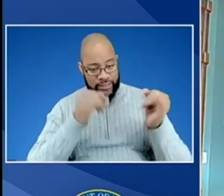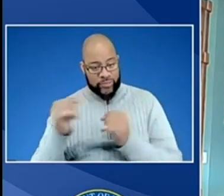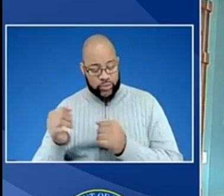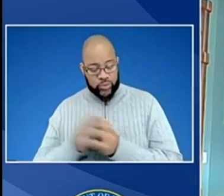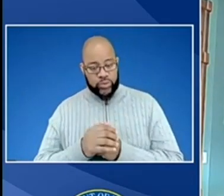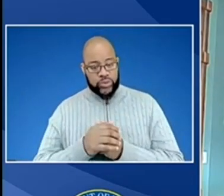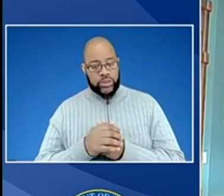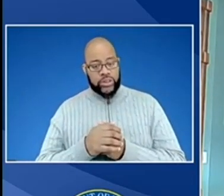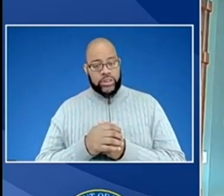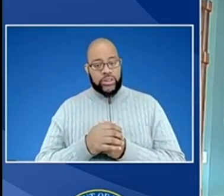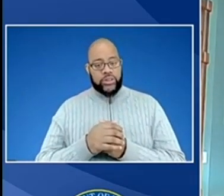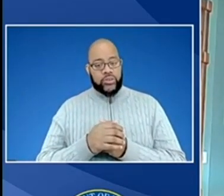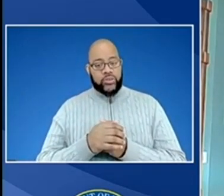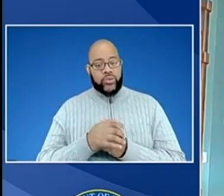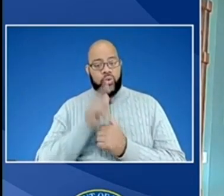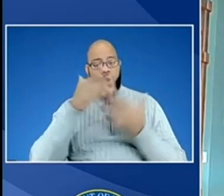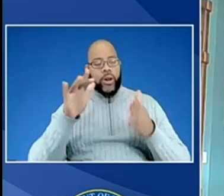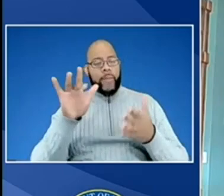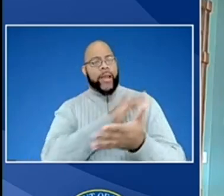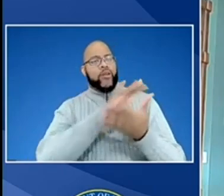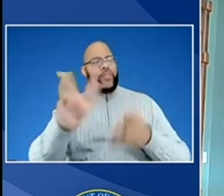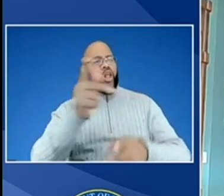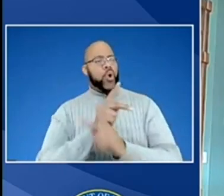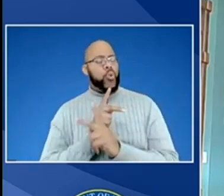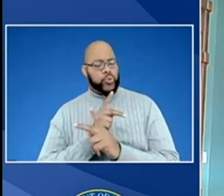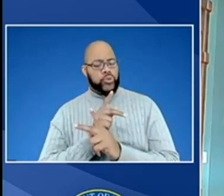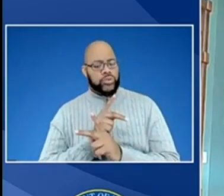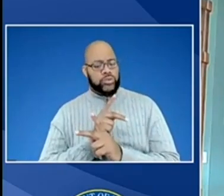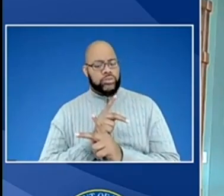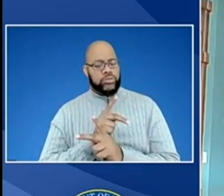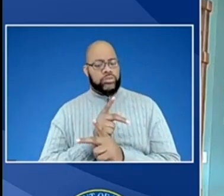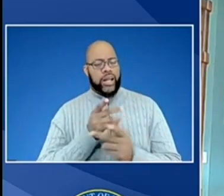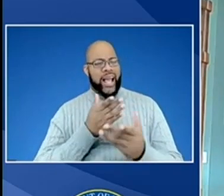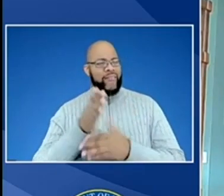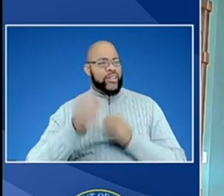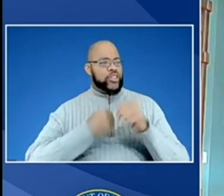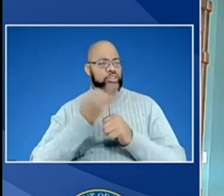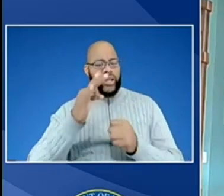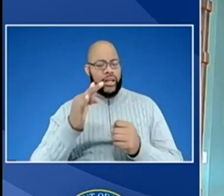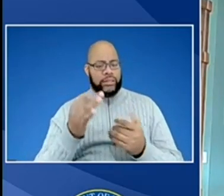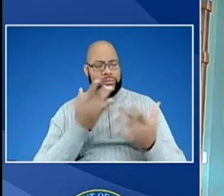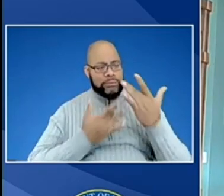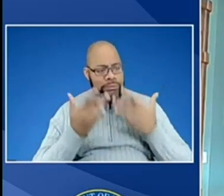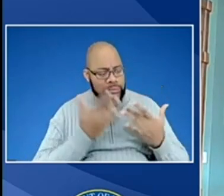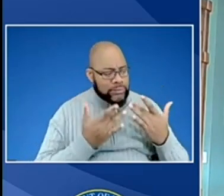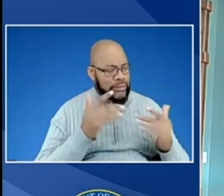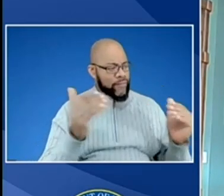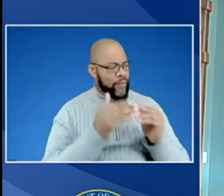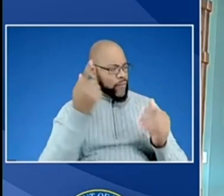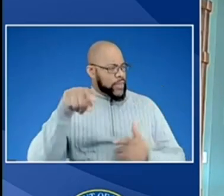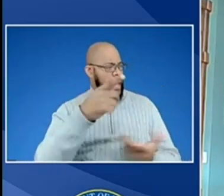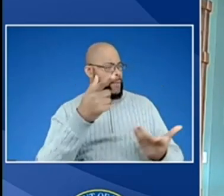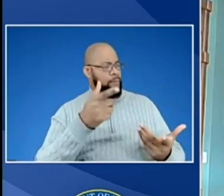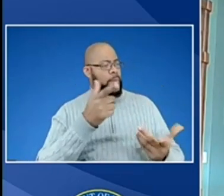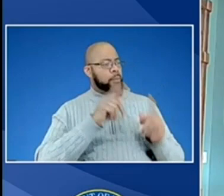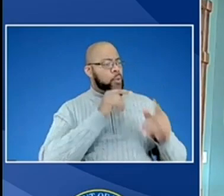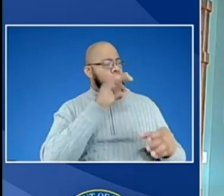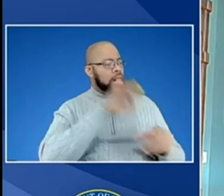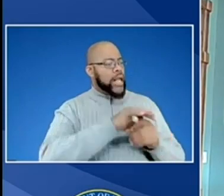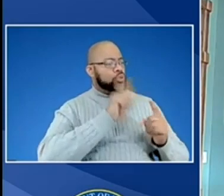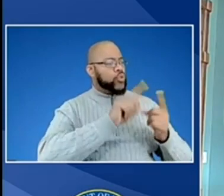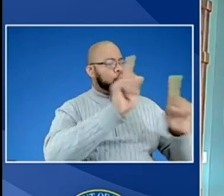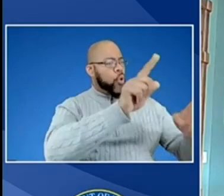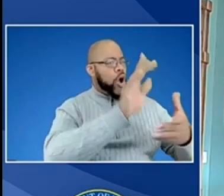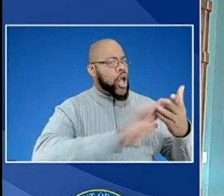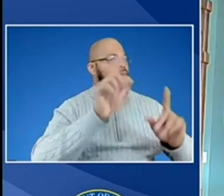was it fair to individuals who have already paid off their loans, often after years of frugality, and was it fair to individuals who have elected not to go to college in the